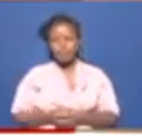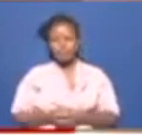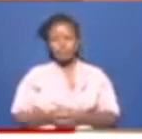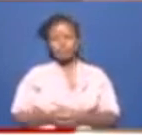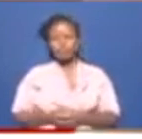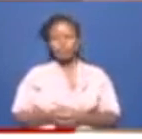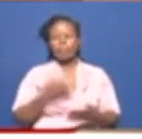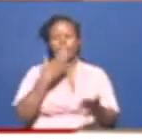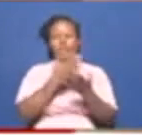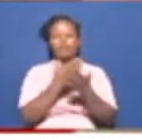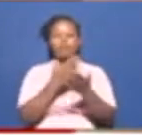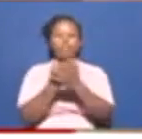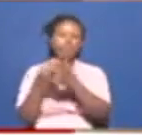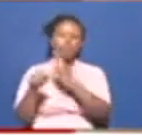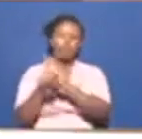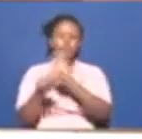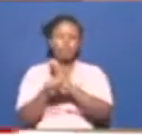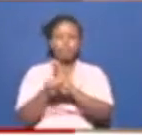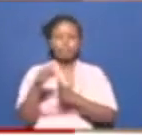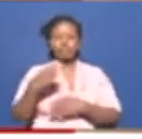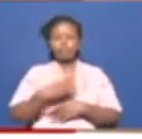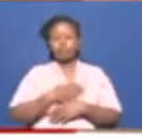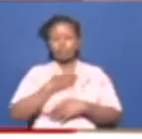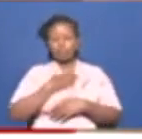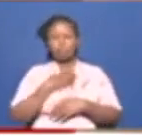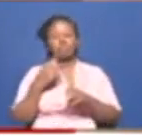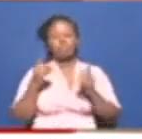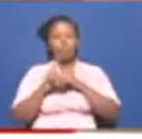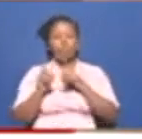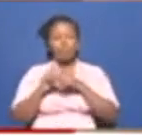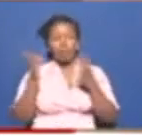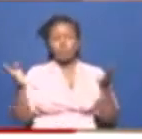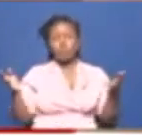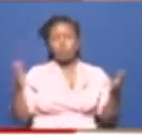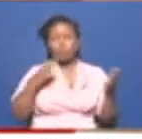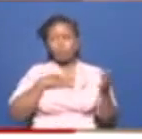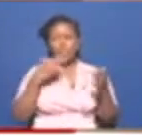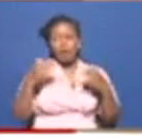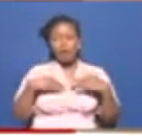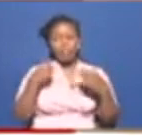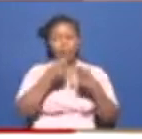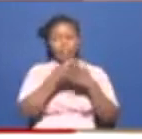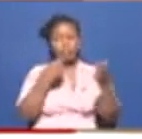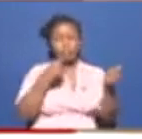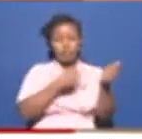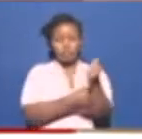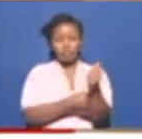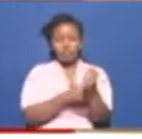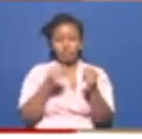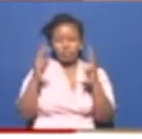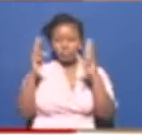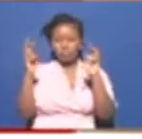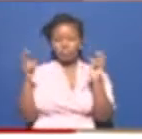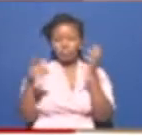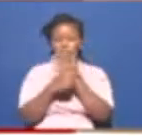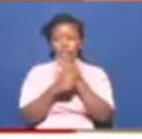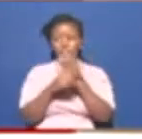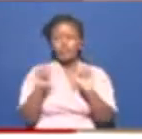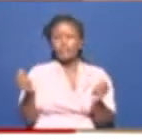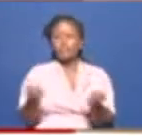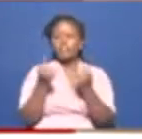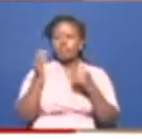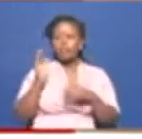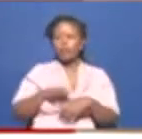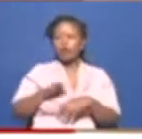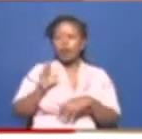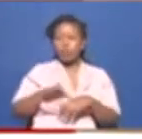Thank you so much for the invite. Karibu. And yes, I have a foundation, Save a Woman, Fistula Foundation. And our foundation is basically a beacon